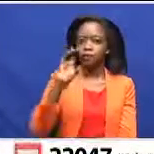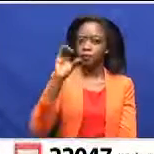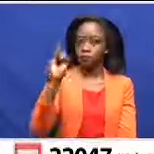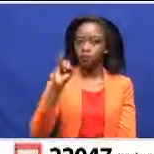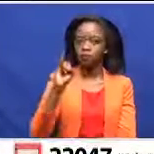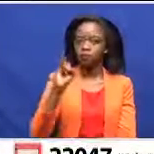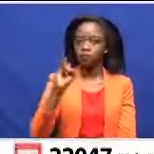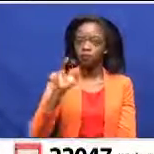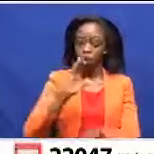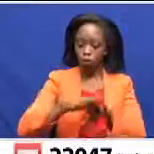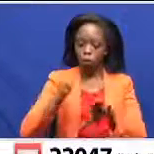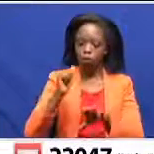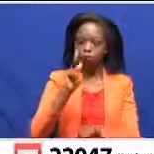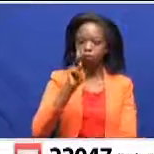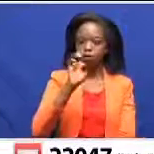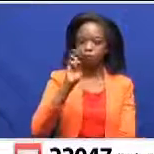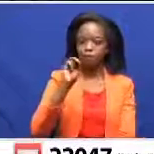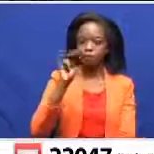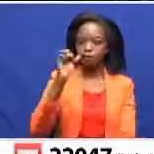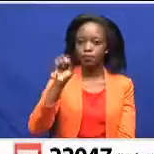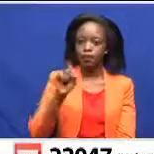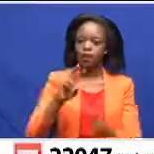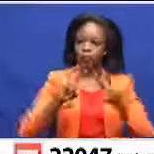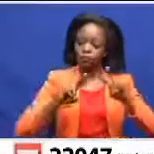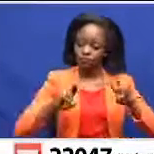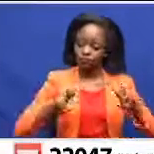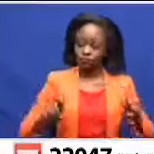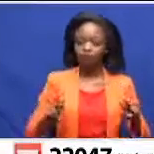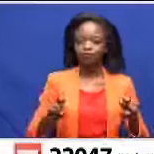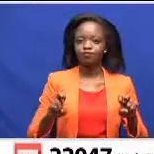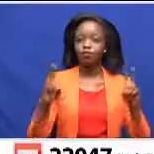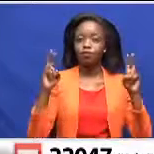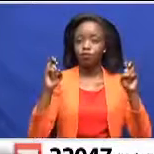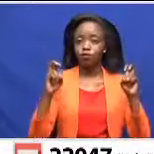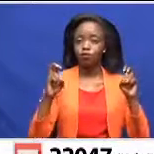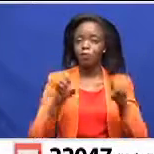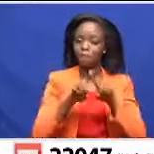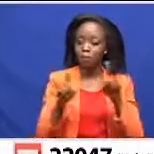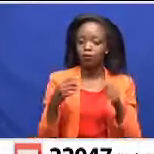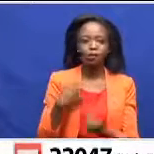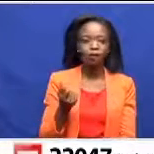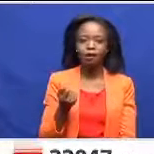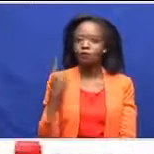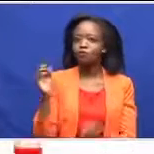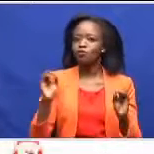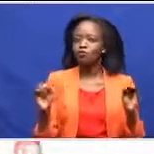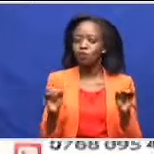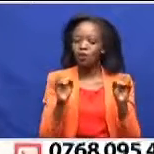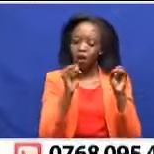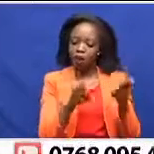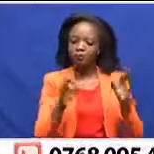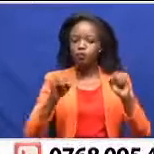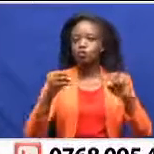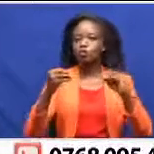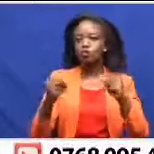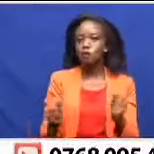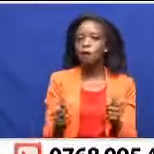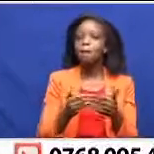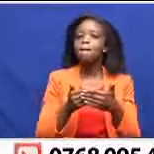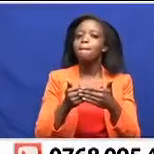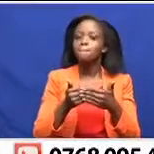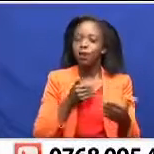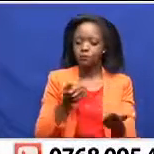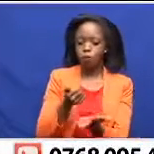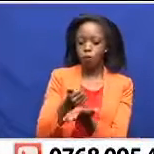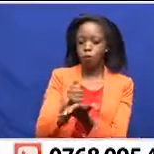been called into KEMSA to investigate these matters. We, however, wonder how this can be so before a credible